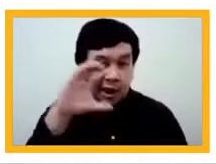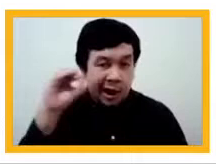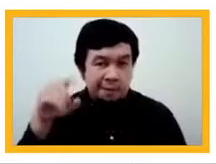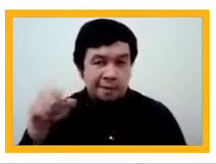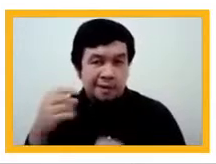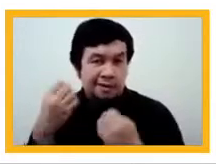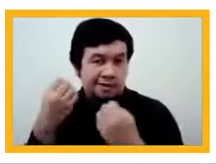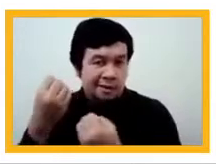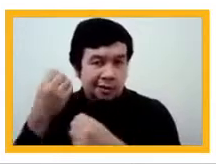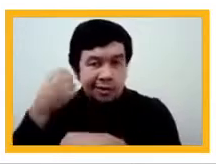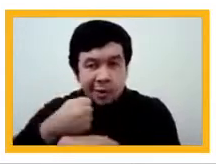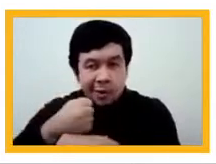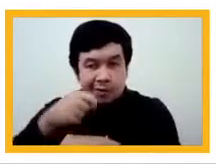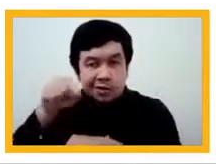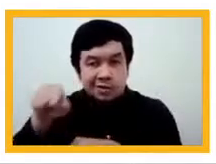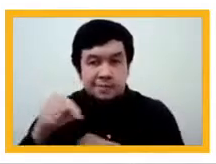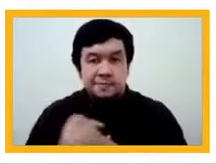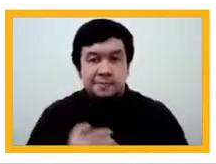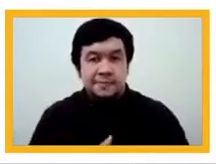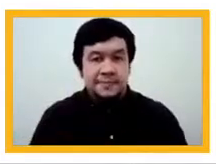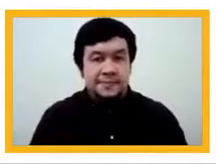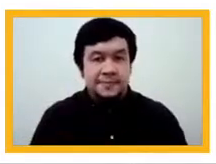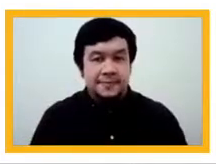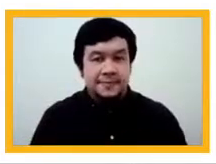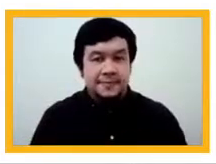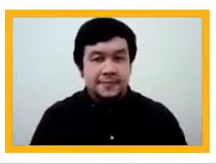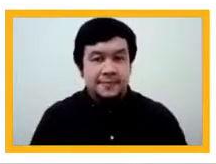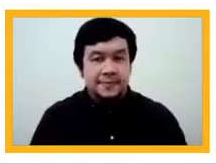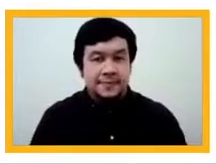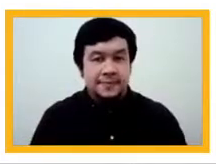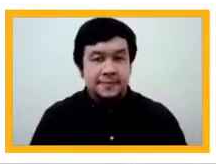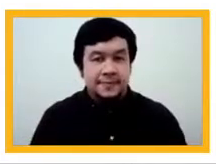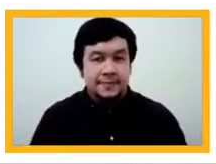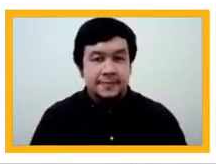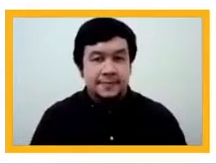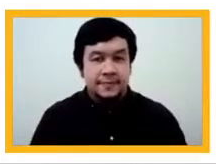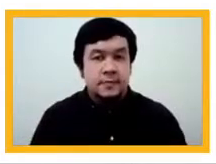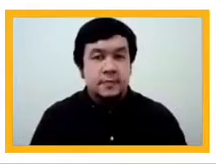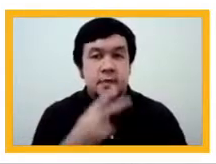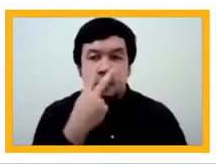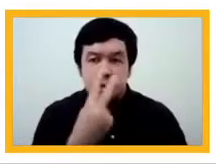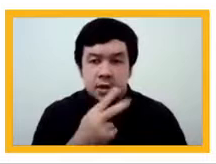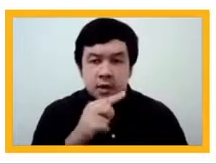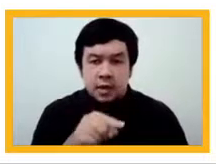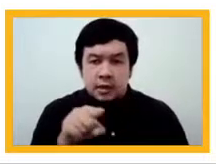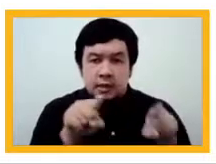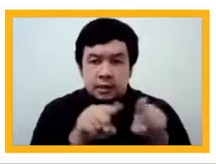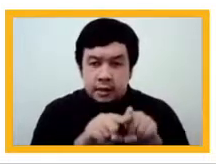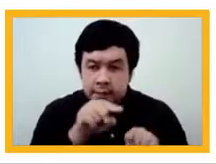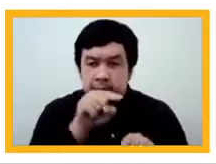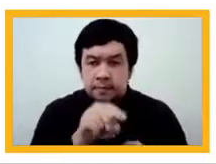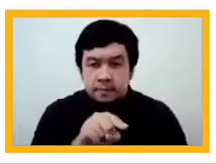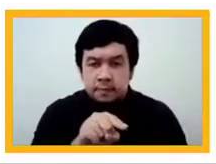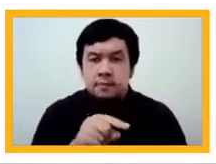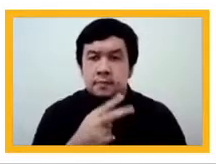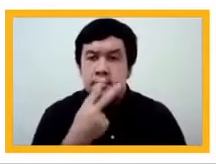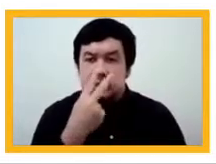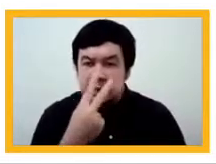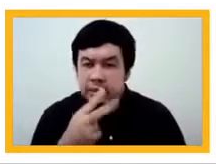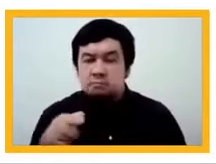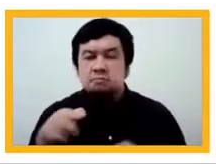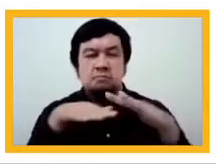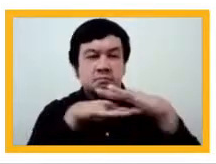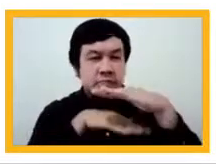probably equivalent to the basic cognitive skills in earlier studies, except for those basic